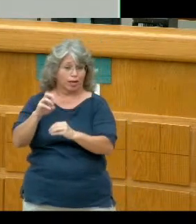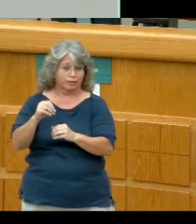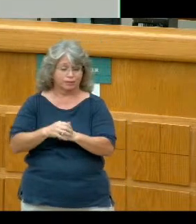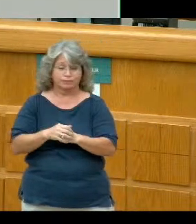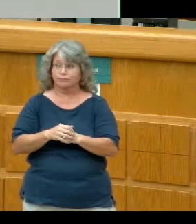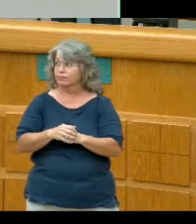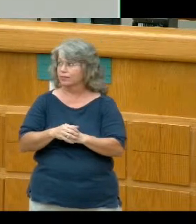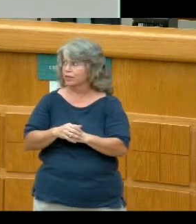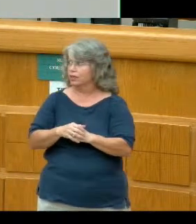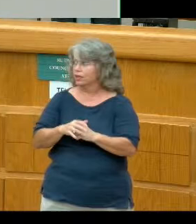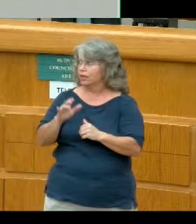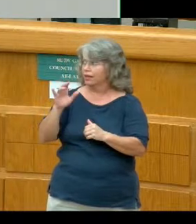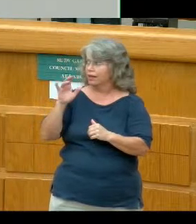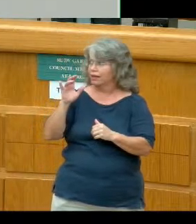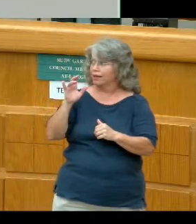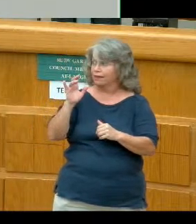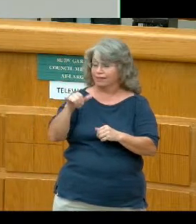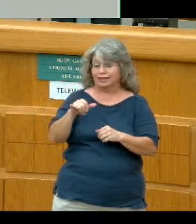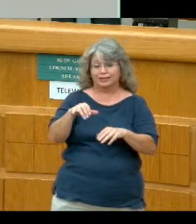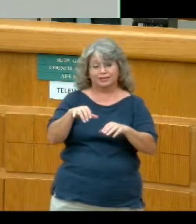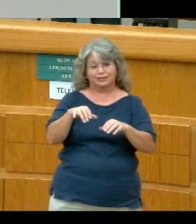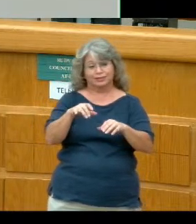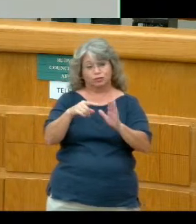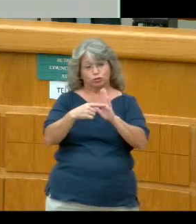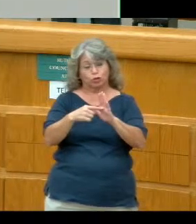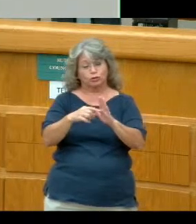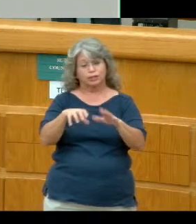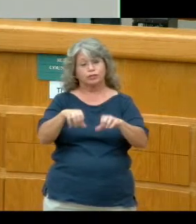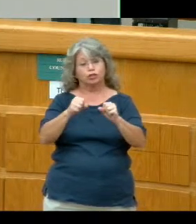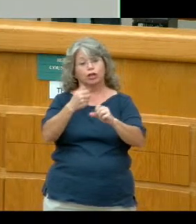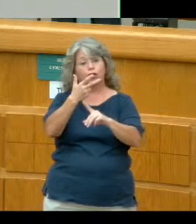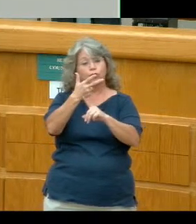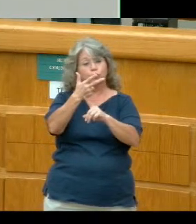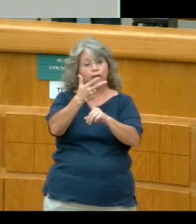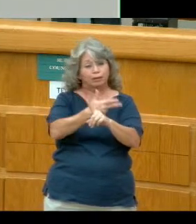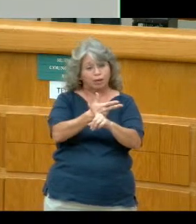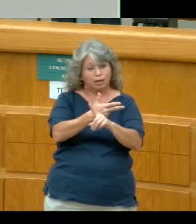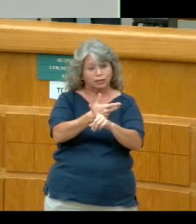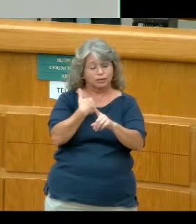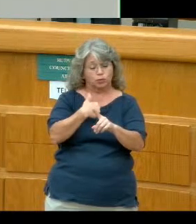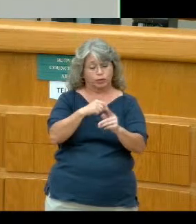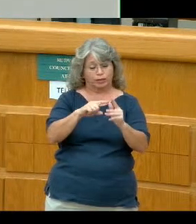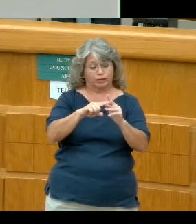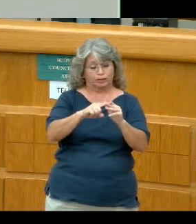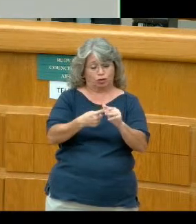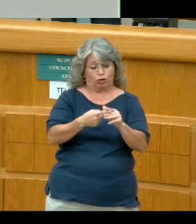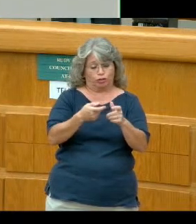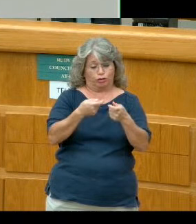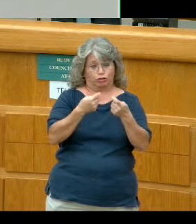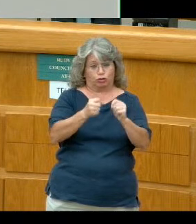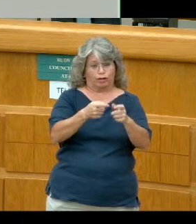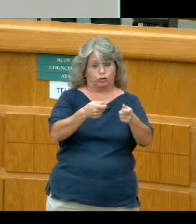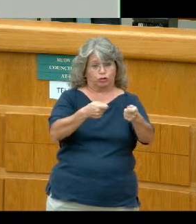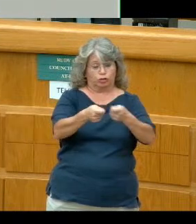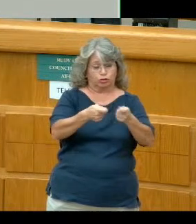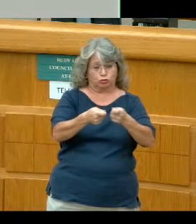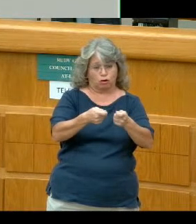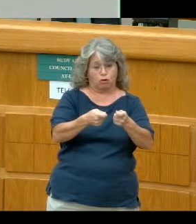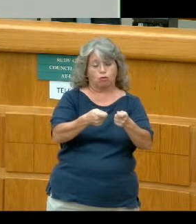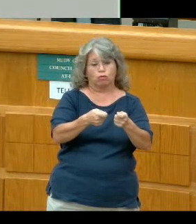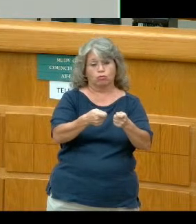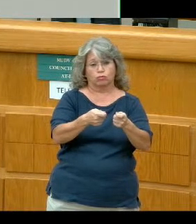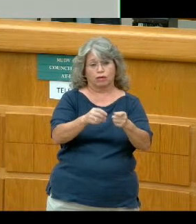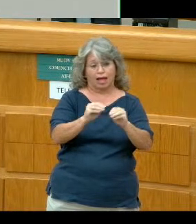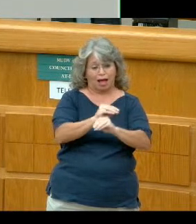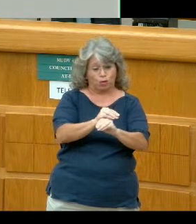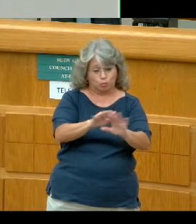it took 3 months. This is not a simulation. This is real. It took 3 months between when we started trying to control the first outbreak and when we got